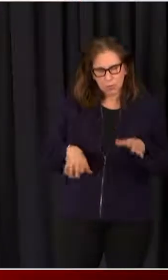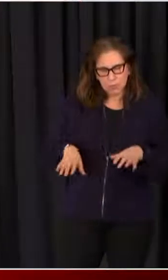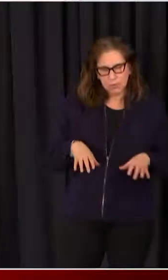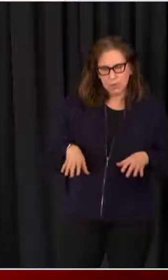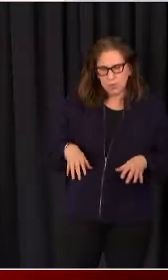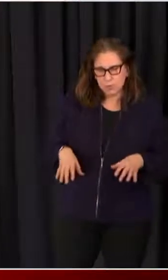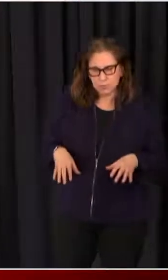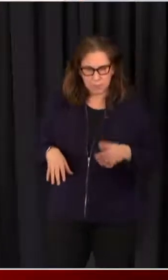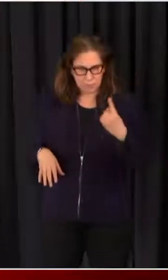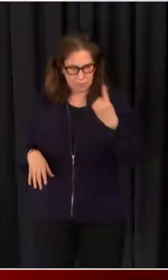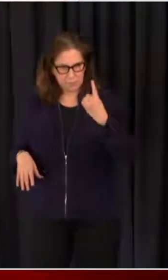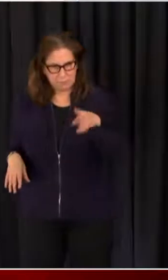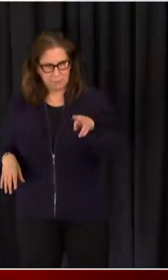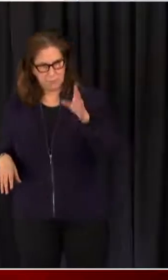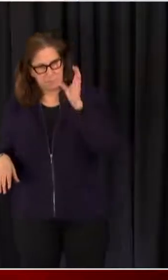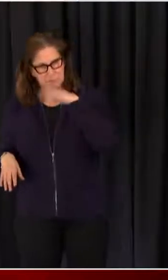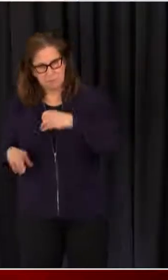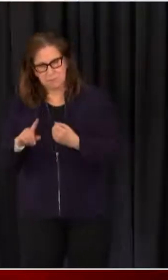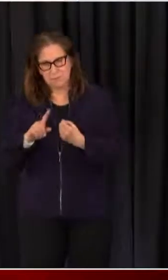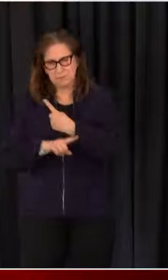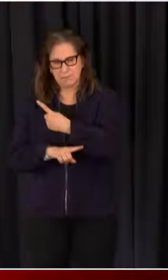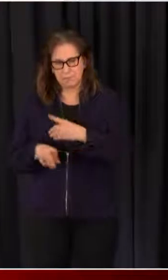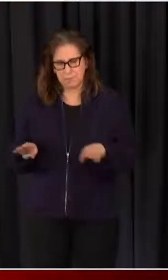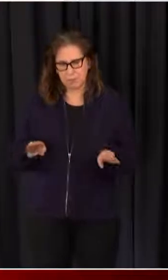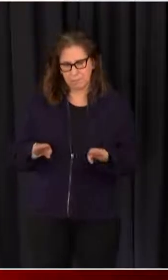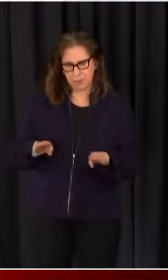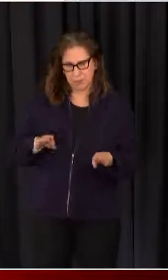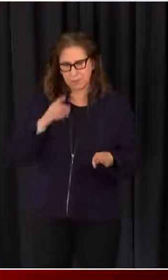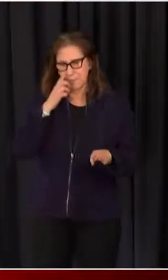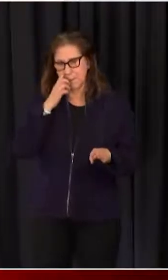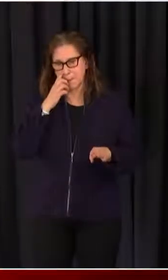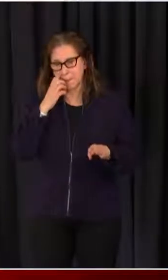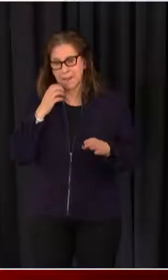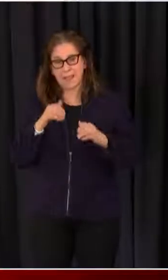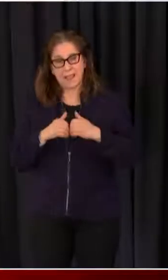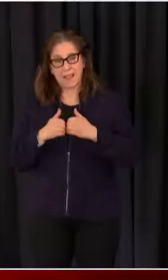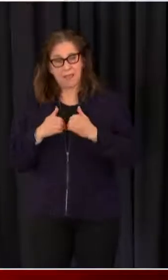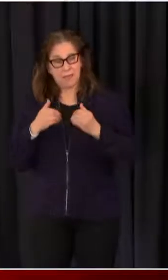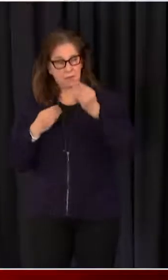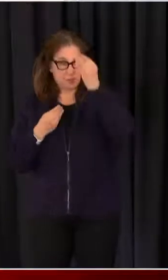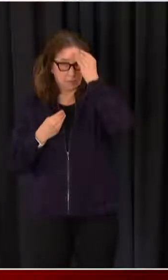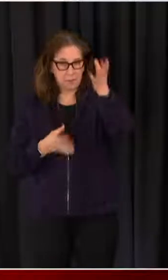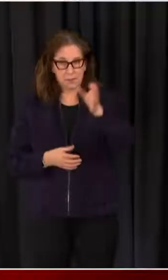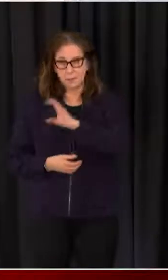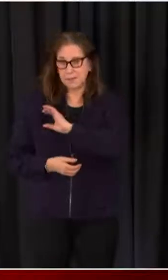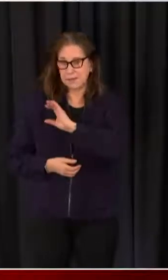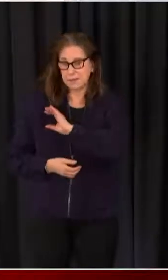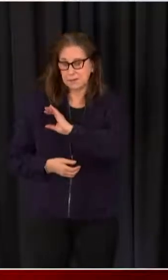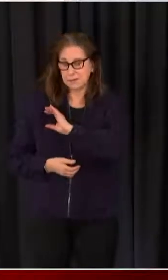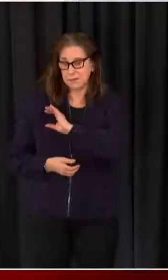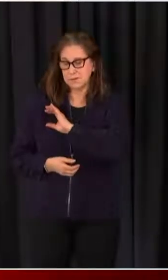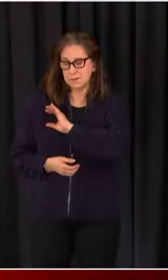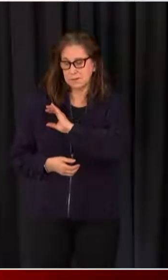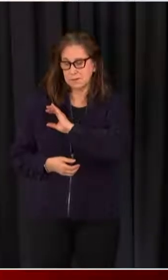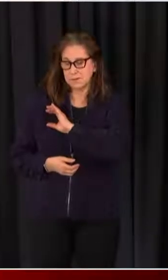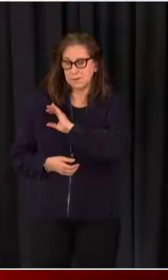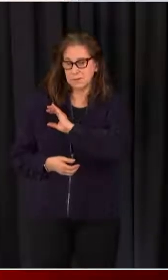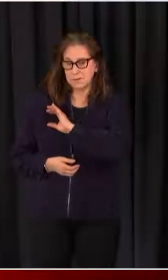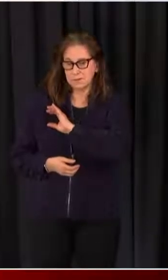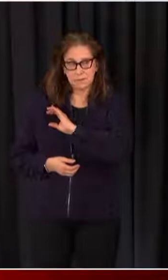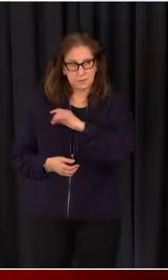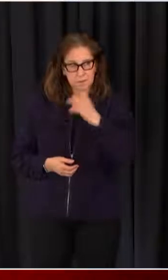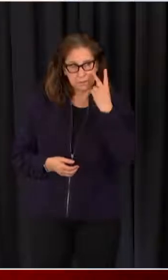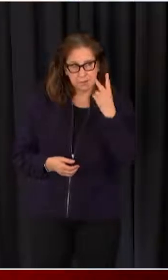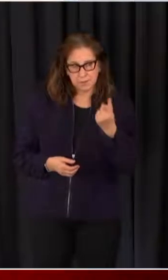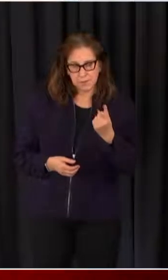And so here on this slide, we have how to contact MPD and how to report that suspicious activity. Thank you, Mayor.